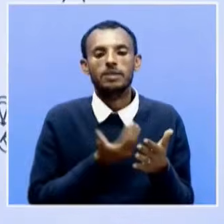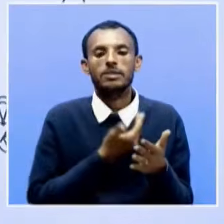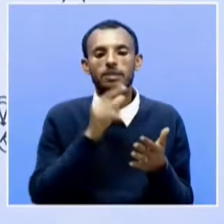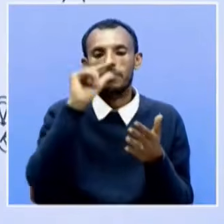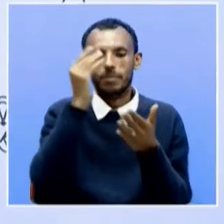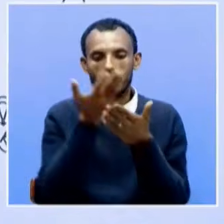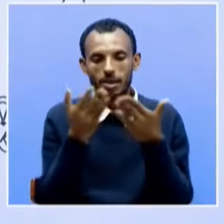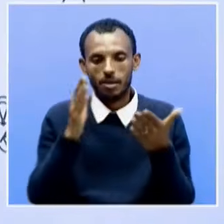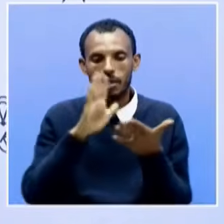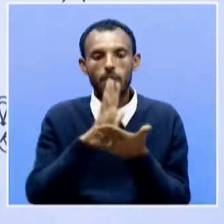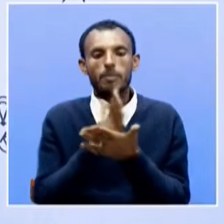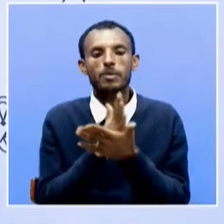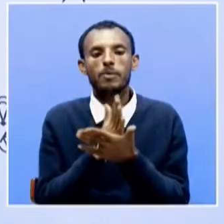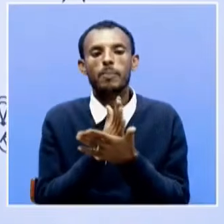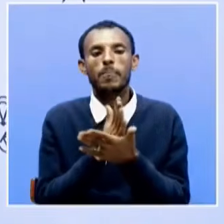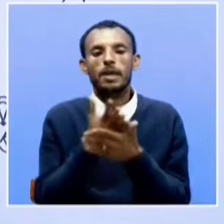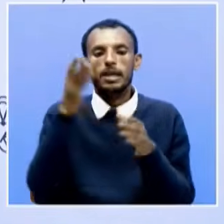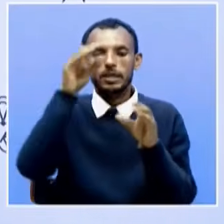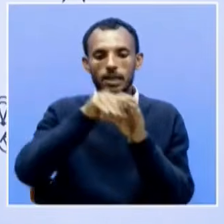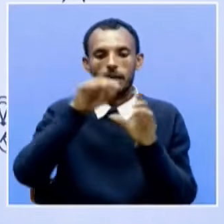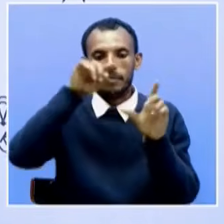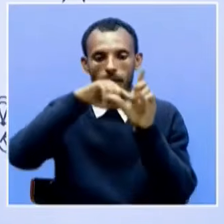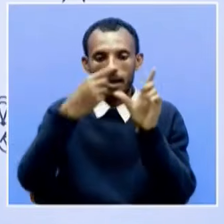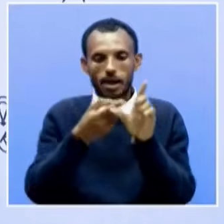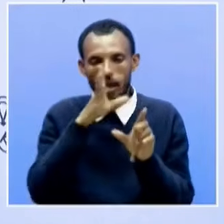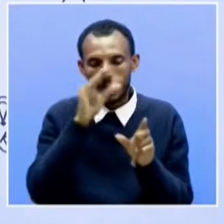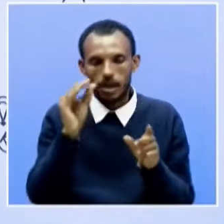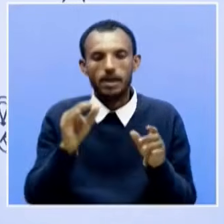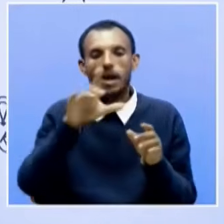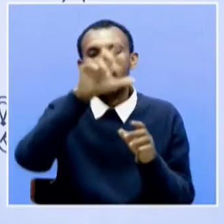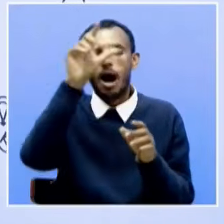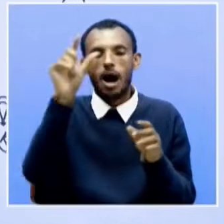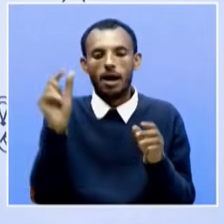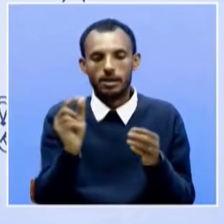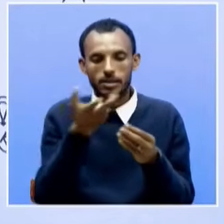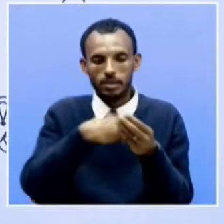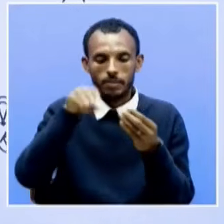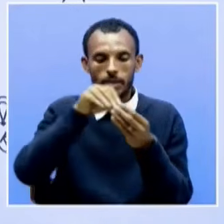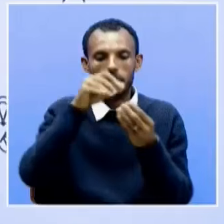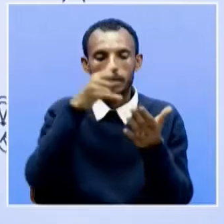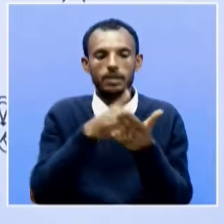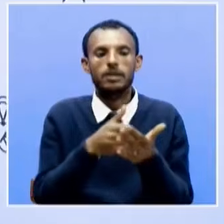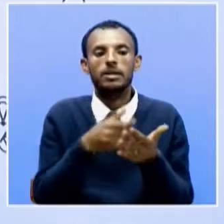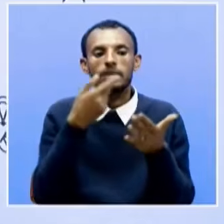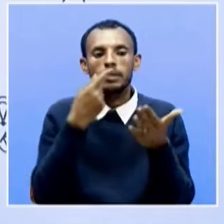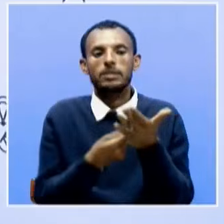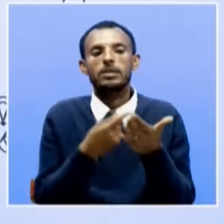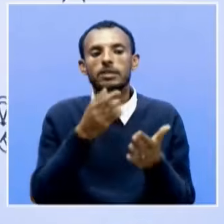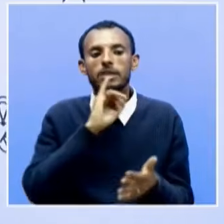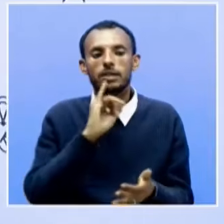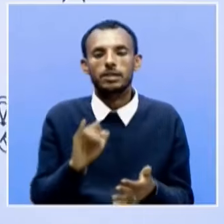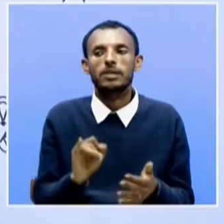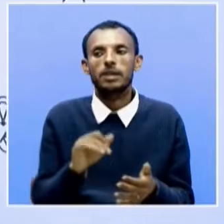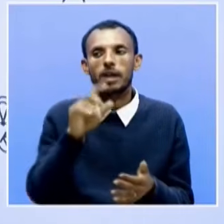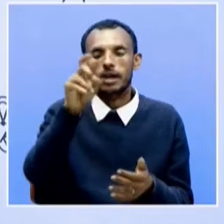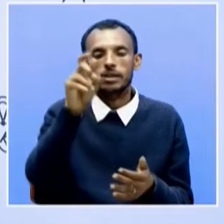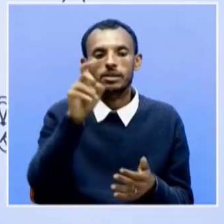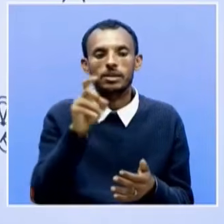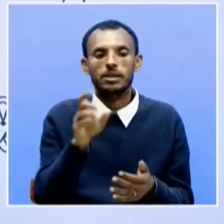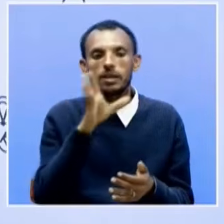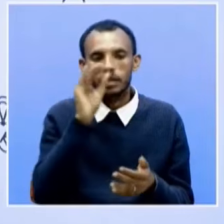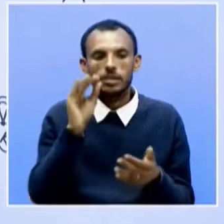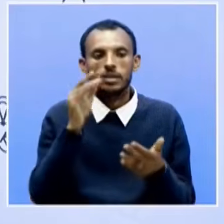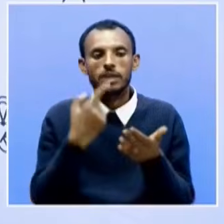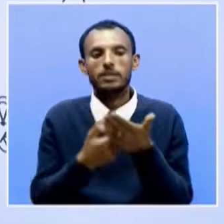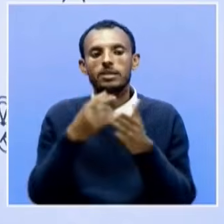between the inscribed angle and the arc subtending it. Okay, this is x, and this